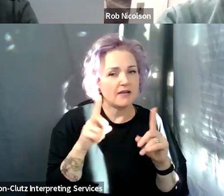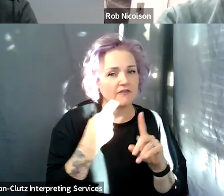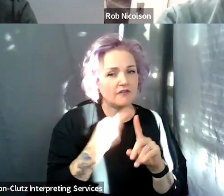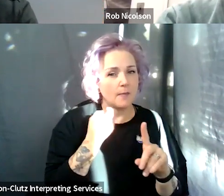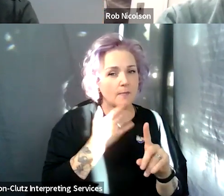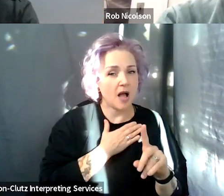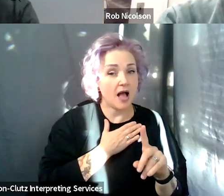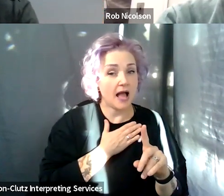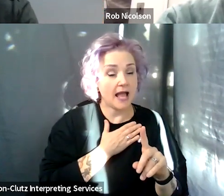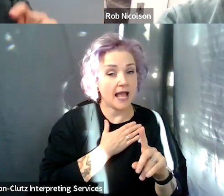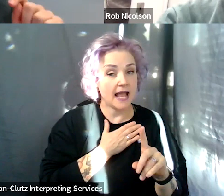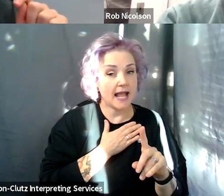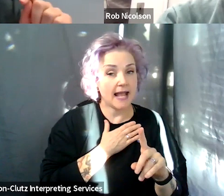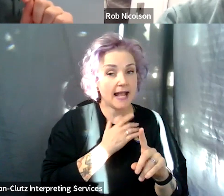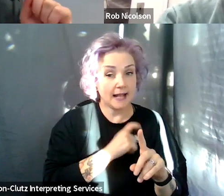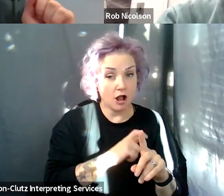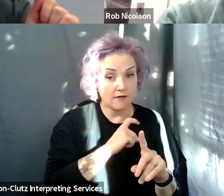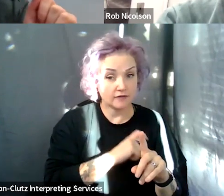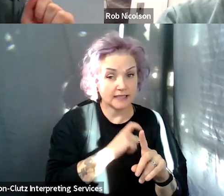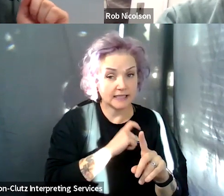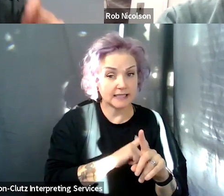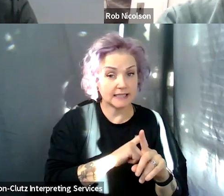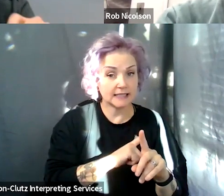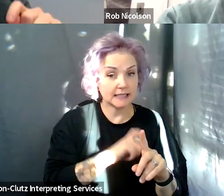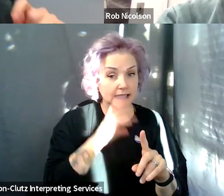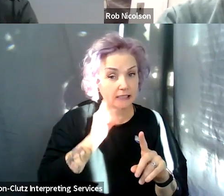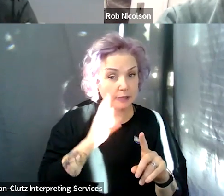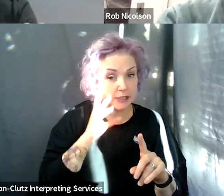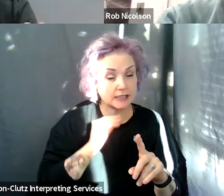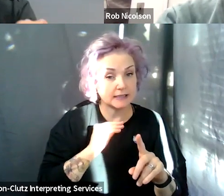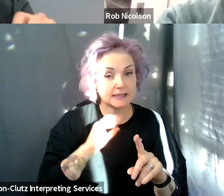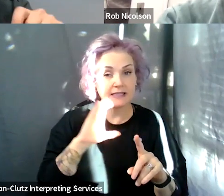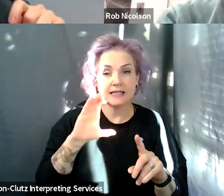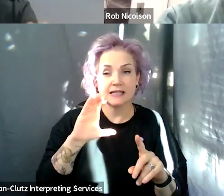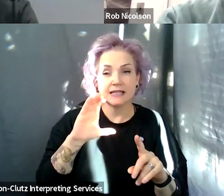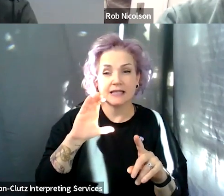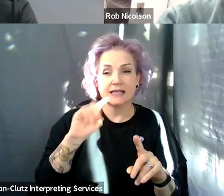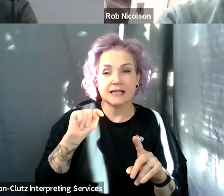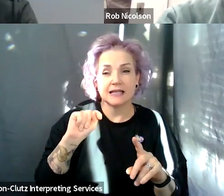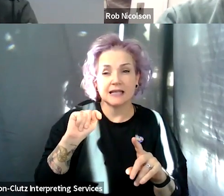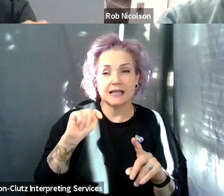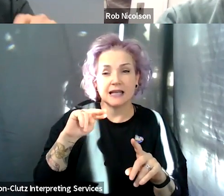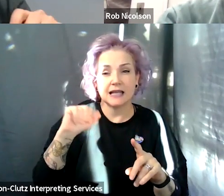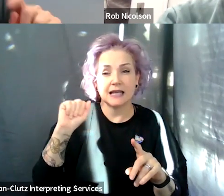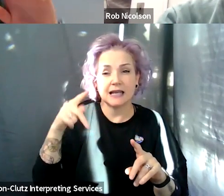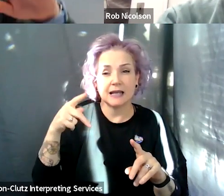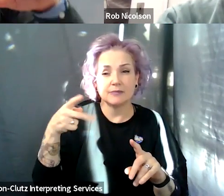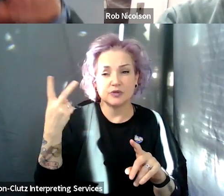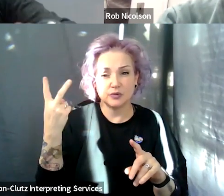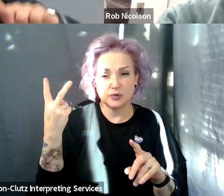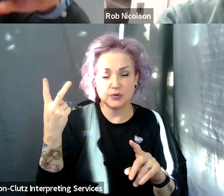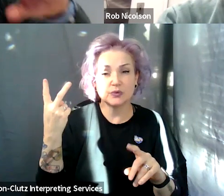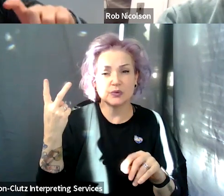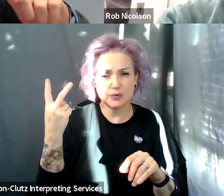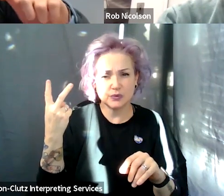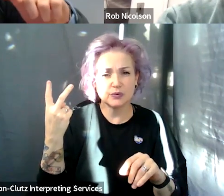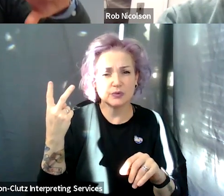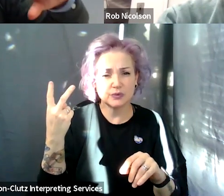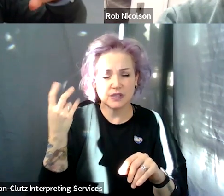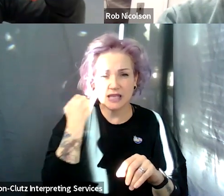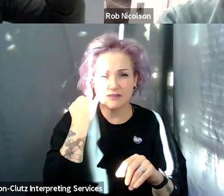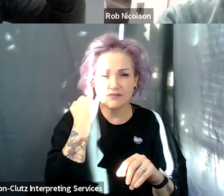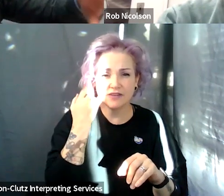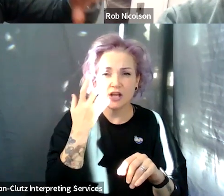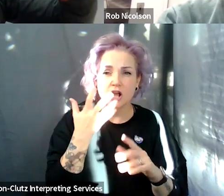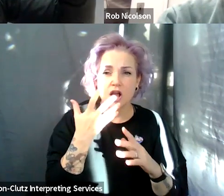CatNap2 gene that I'm talking about, there is active research on that particular one, where if there's